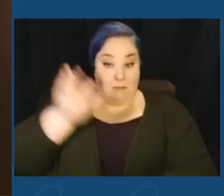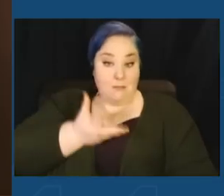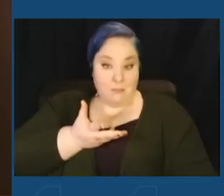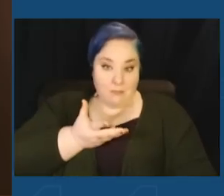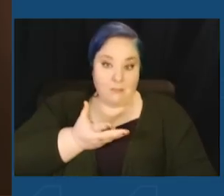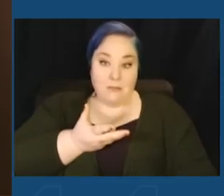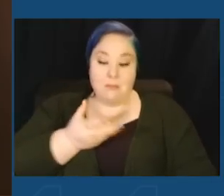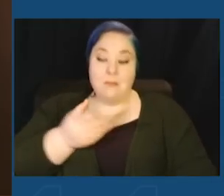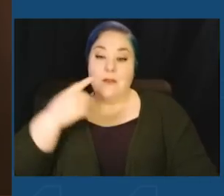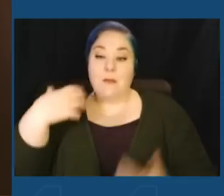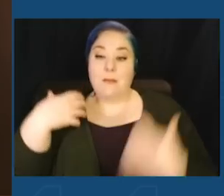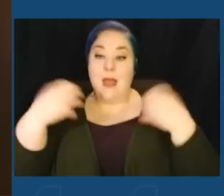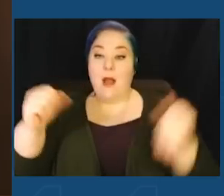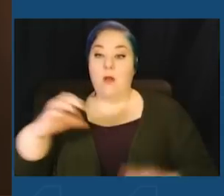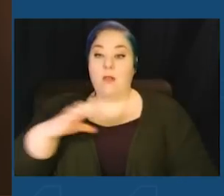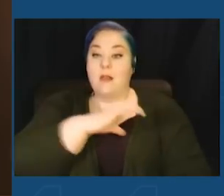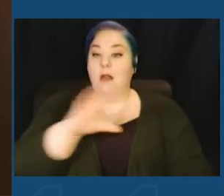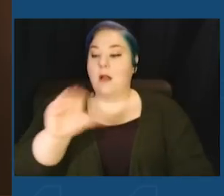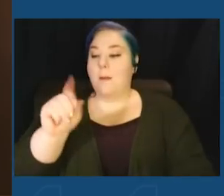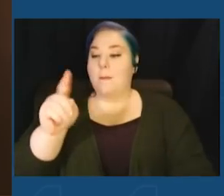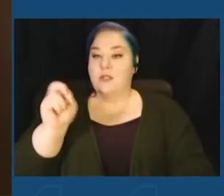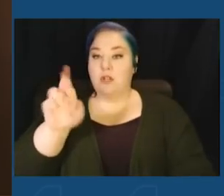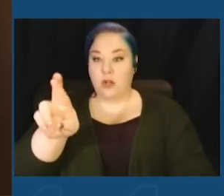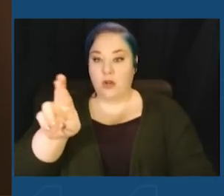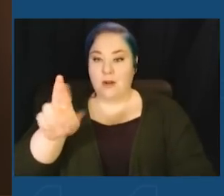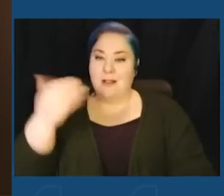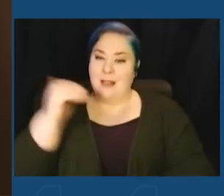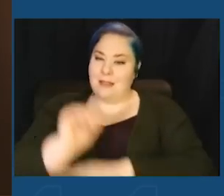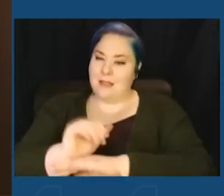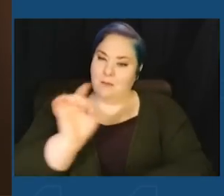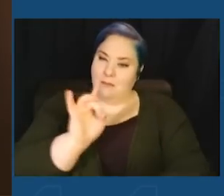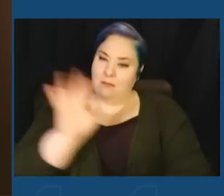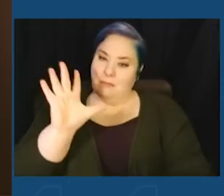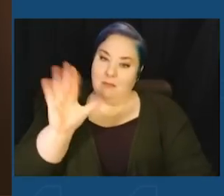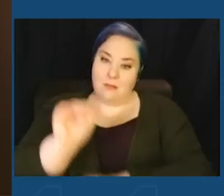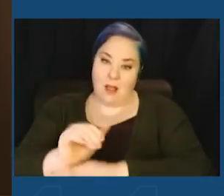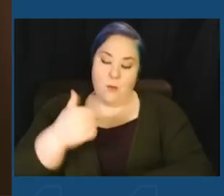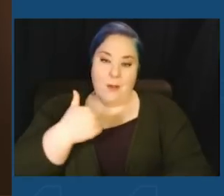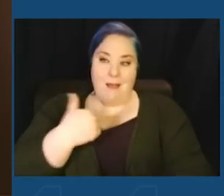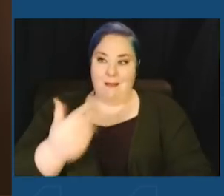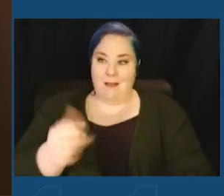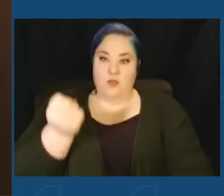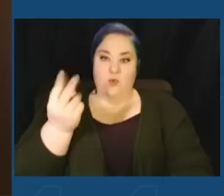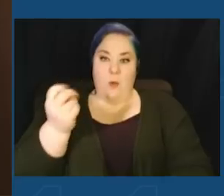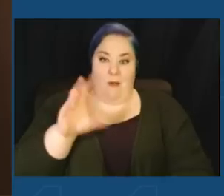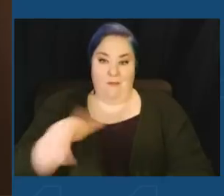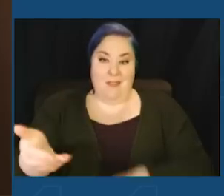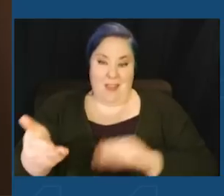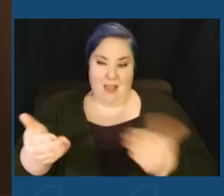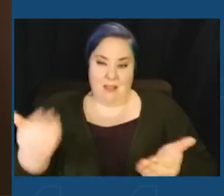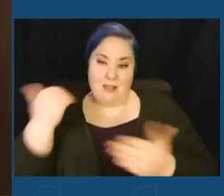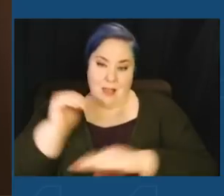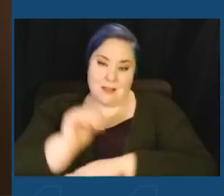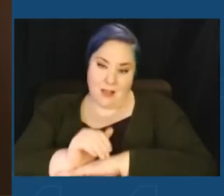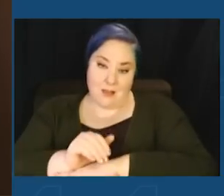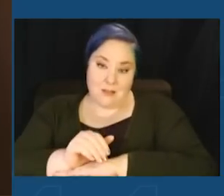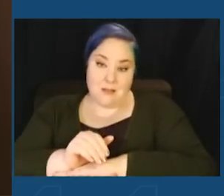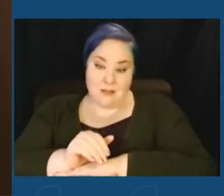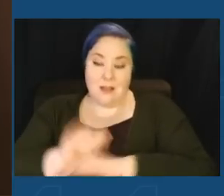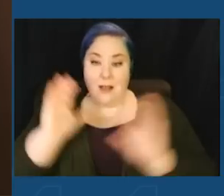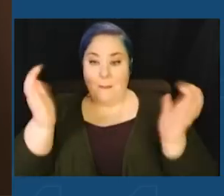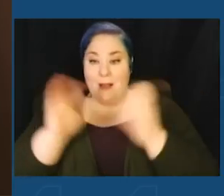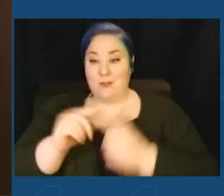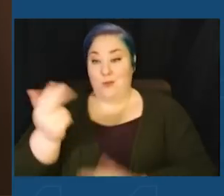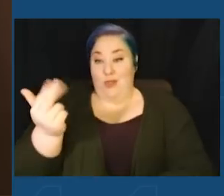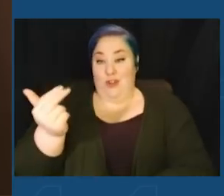health commissioner, last night was a very bad night. As we know, we had 12 additional deaths that we confirmed compared to the 13 that we had announced